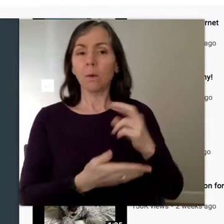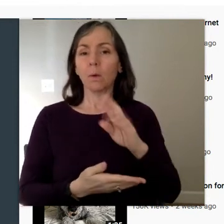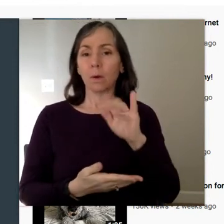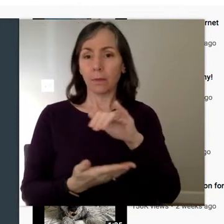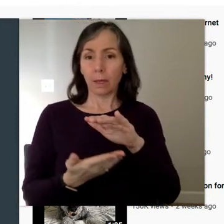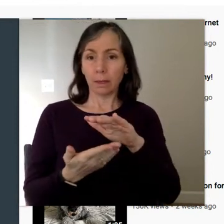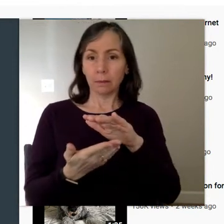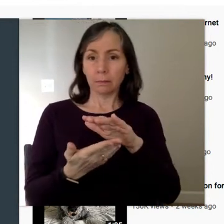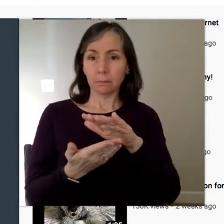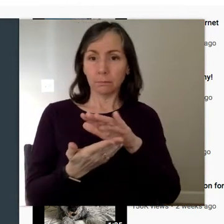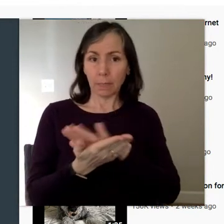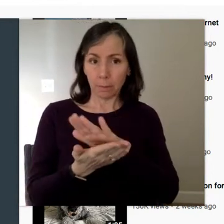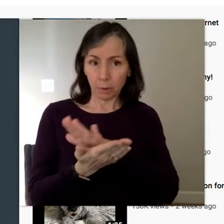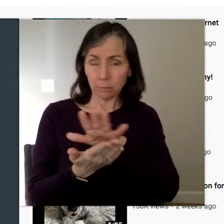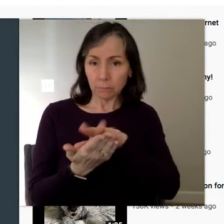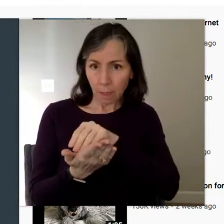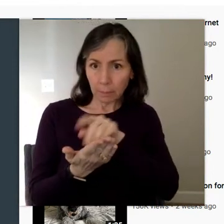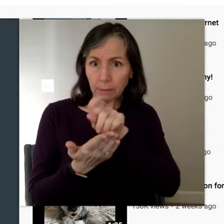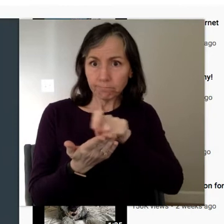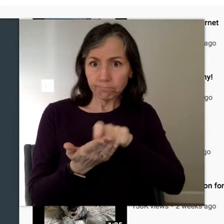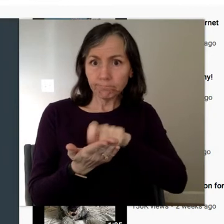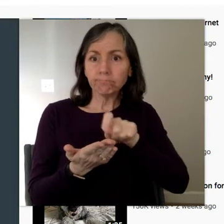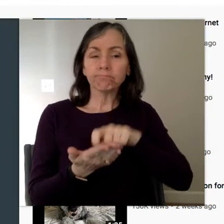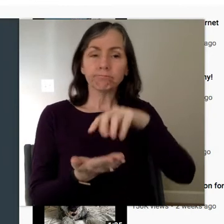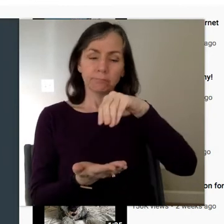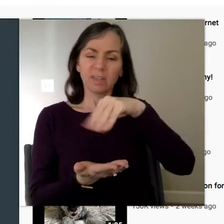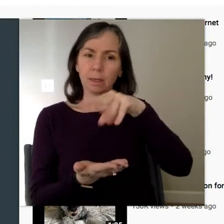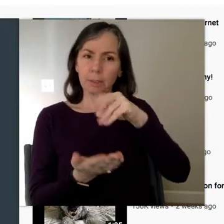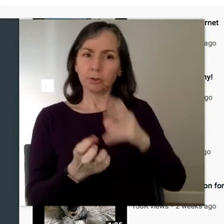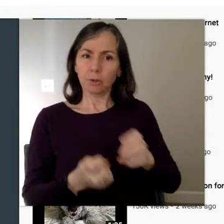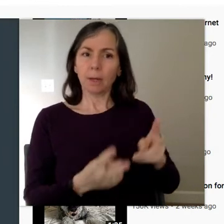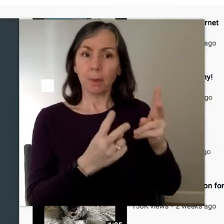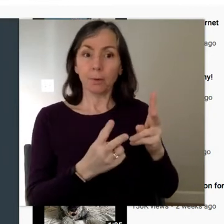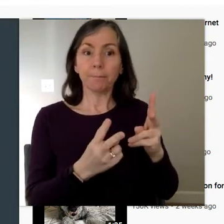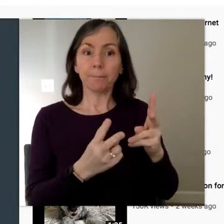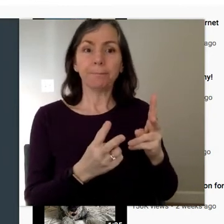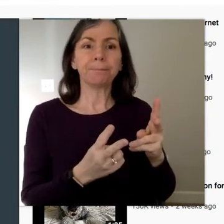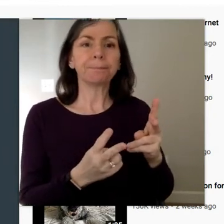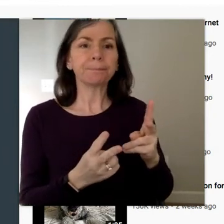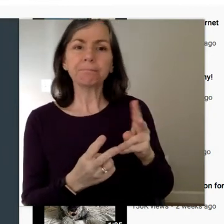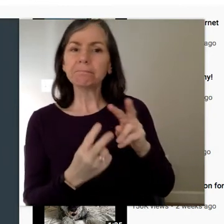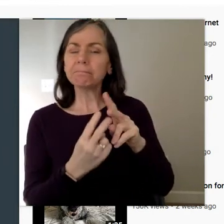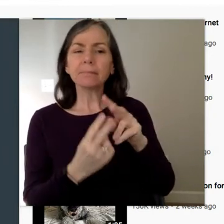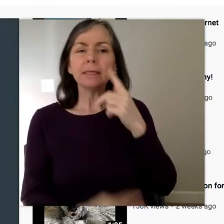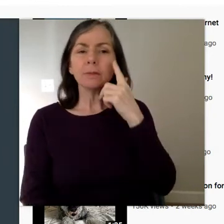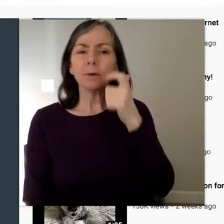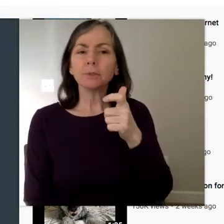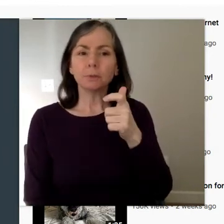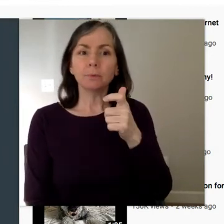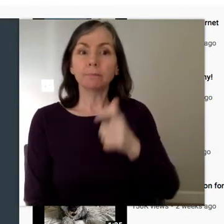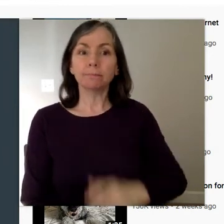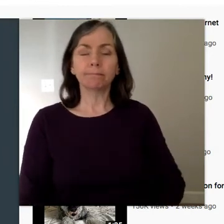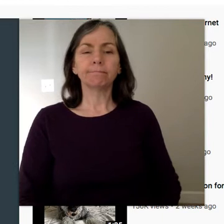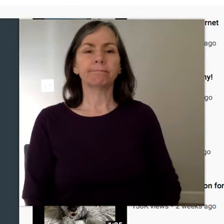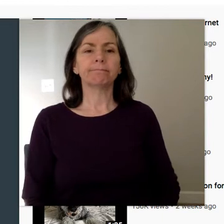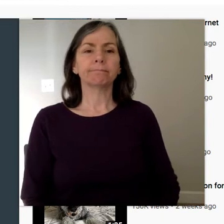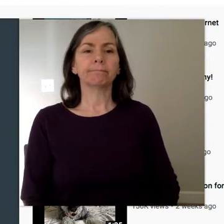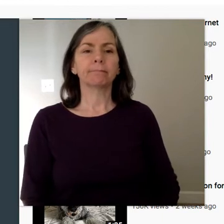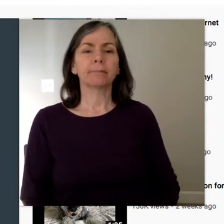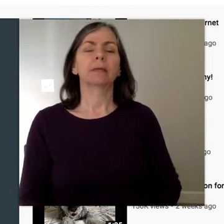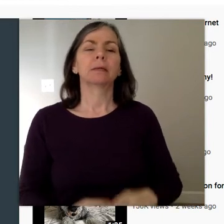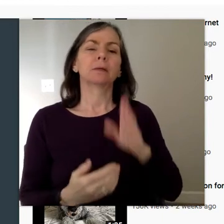down on a piece of paper and then take a picture of it to submit it when you're done. Whatever you choose to do, you're going to